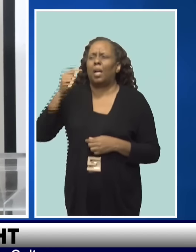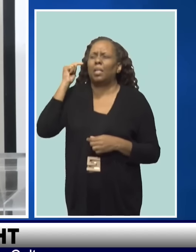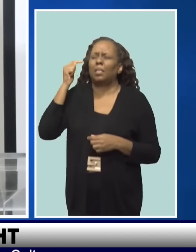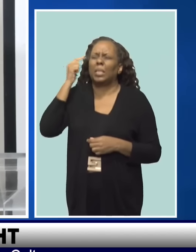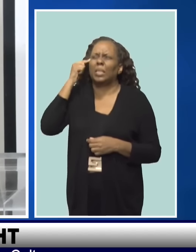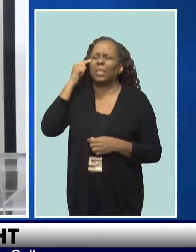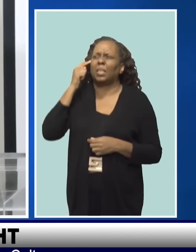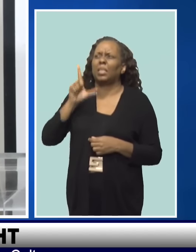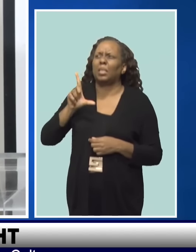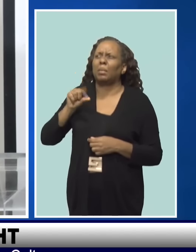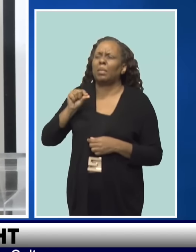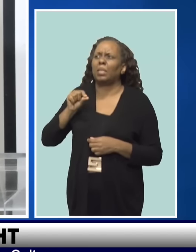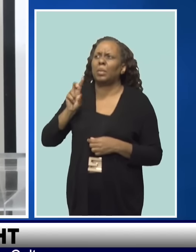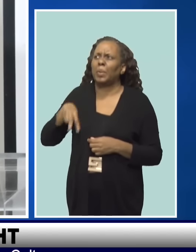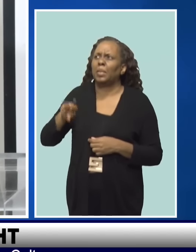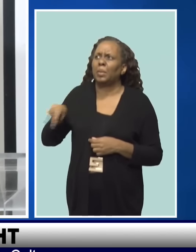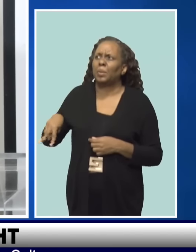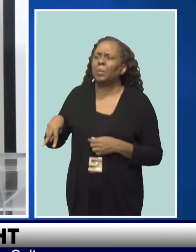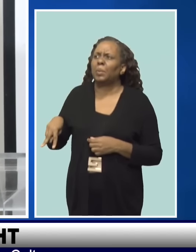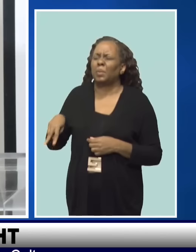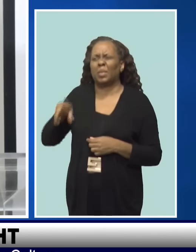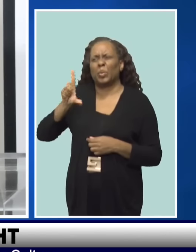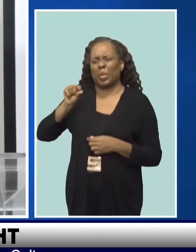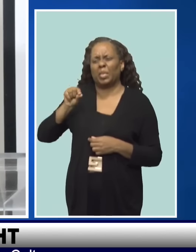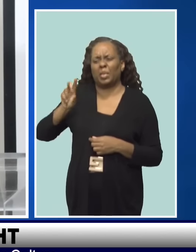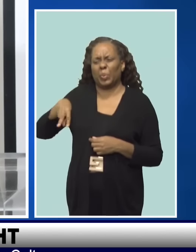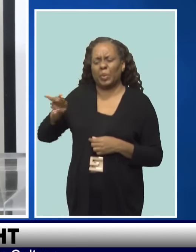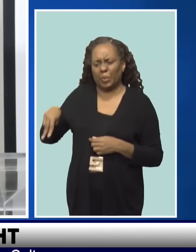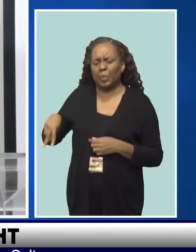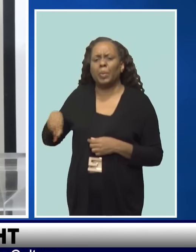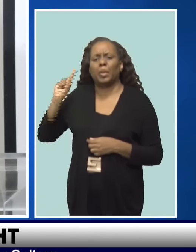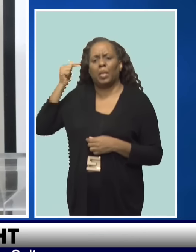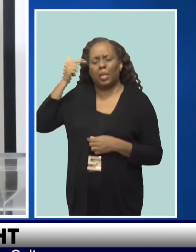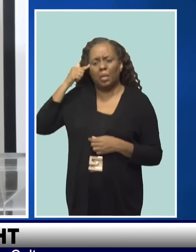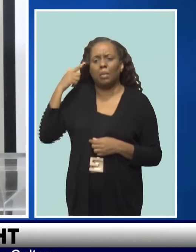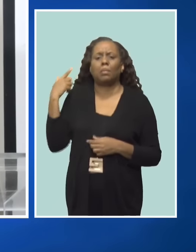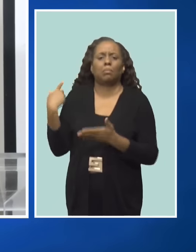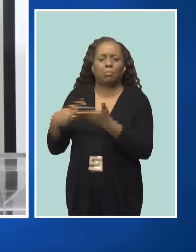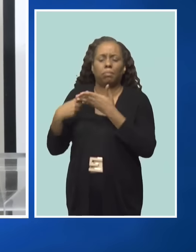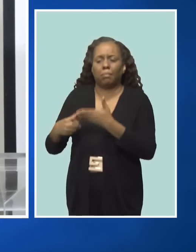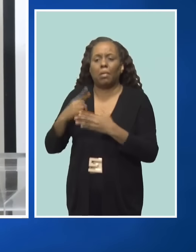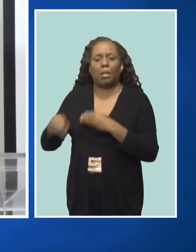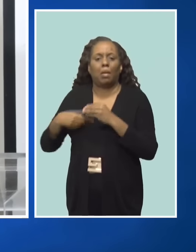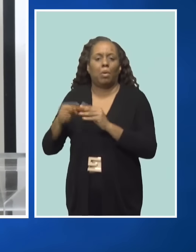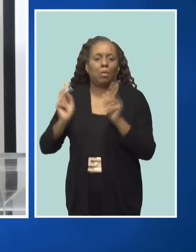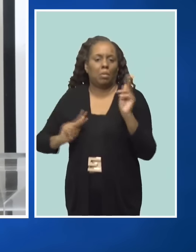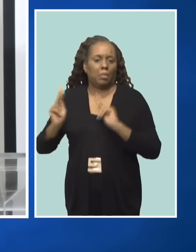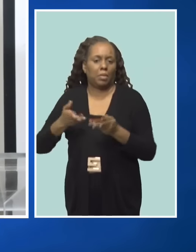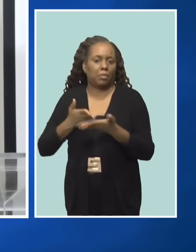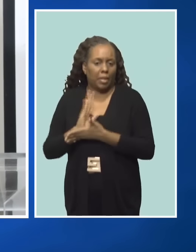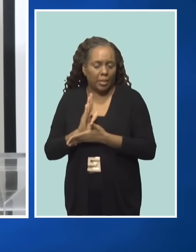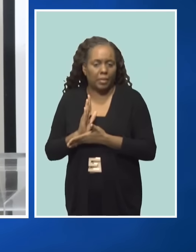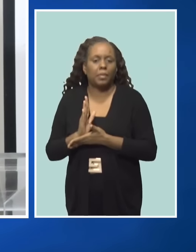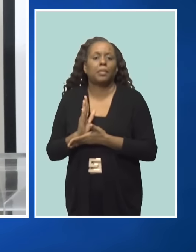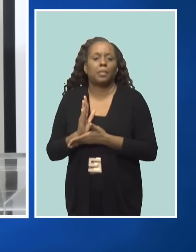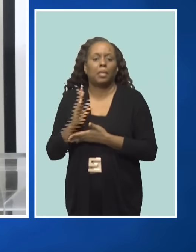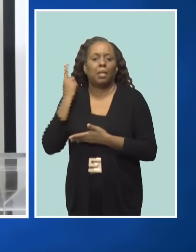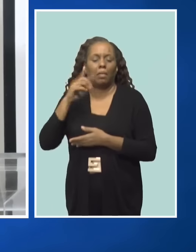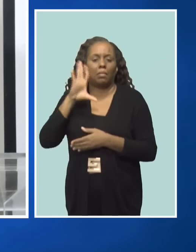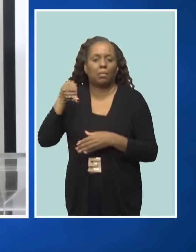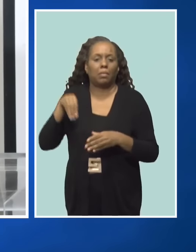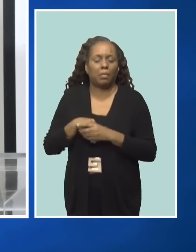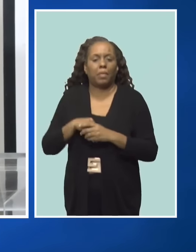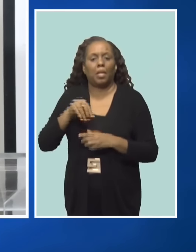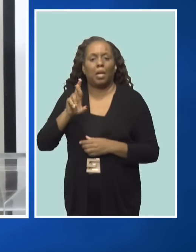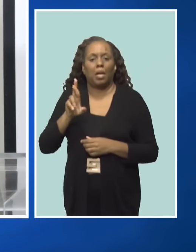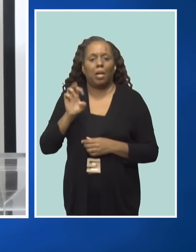to begin to talk about the notion of rights of people, for instance, to participate in the renewable